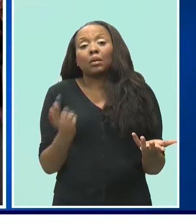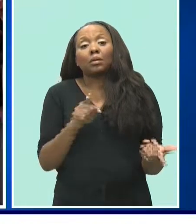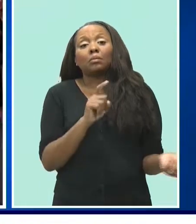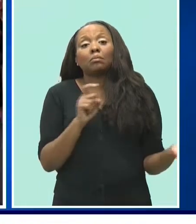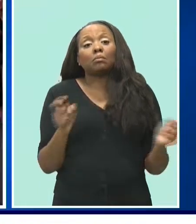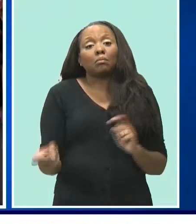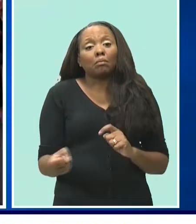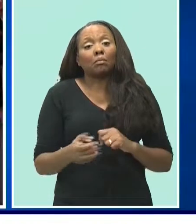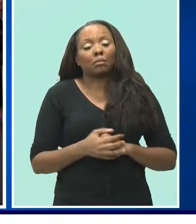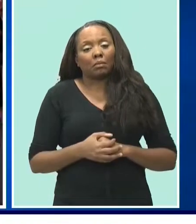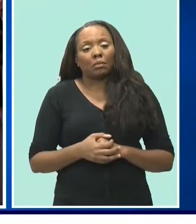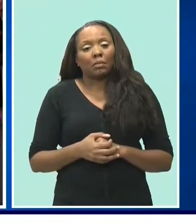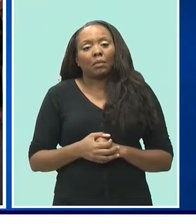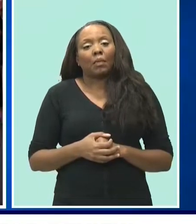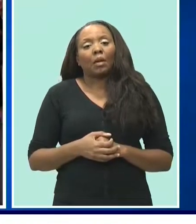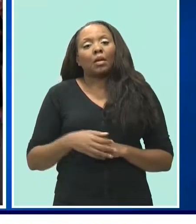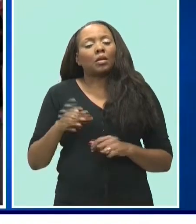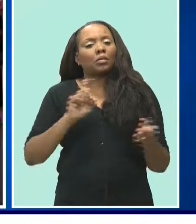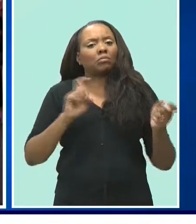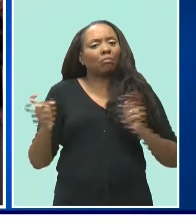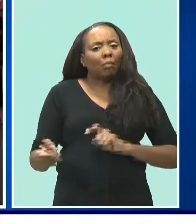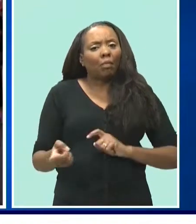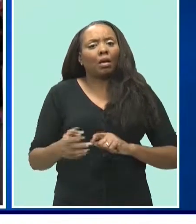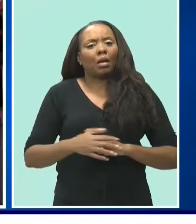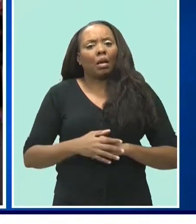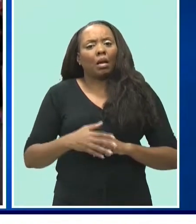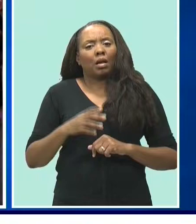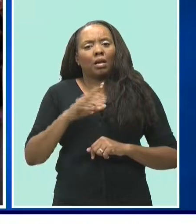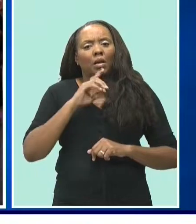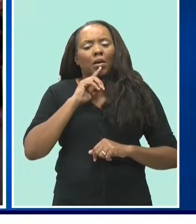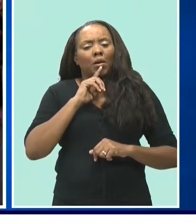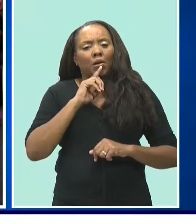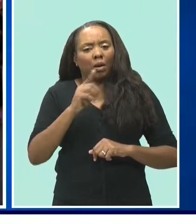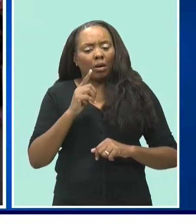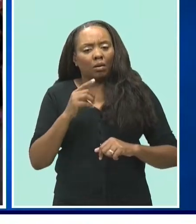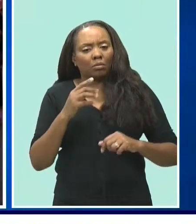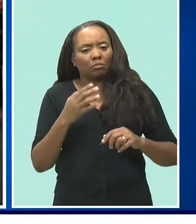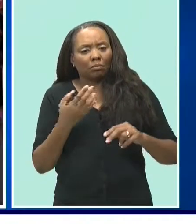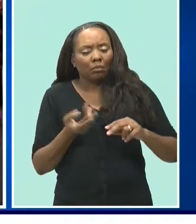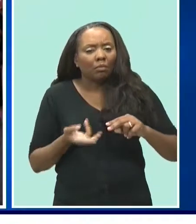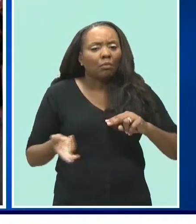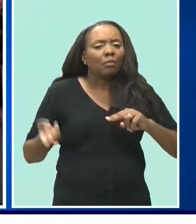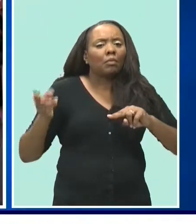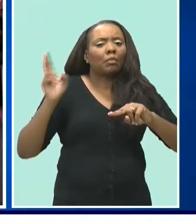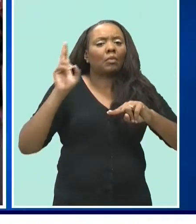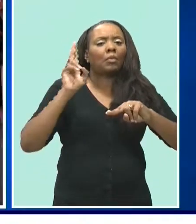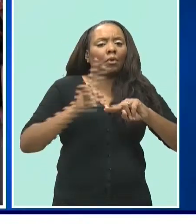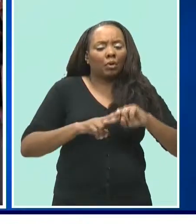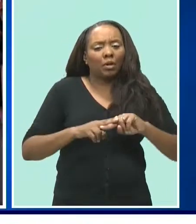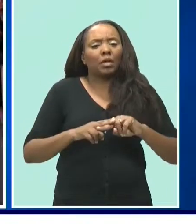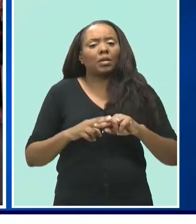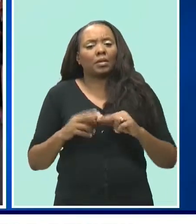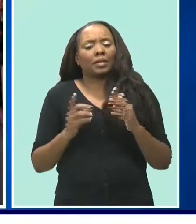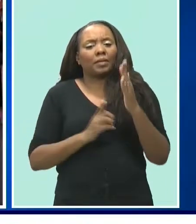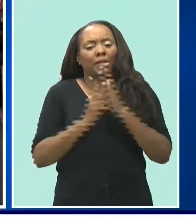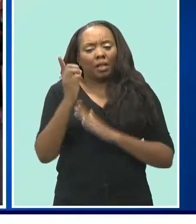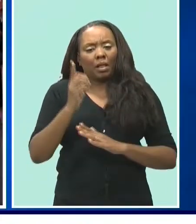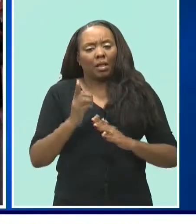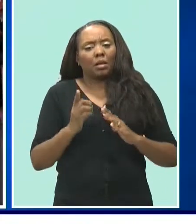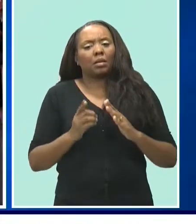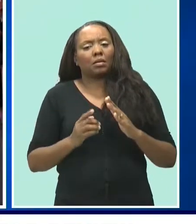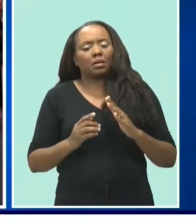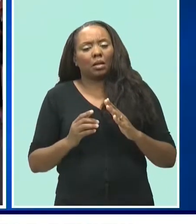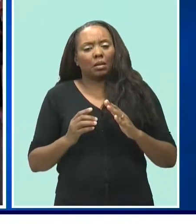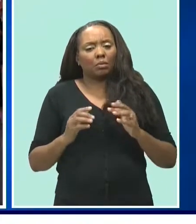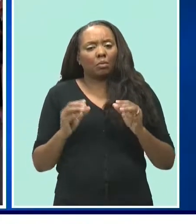brand to a Hyatt-Ziva brand and dramatically increased the scale of development by about 93% to 380